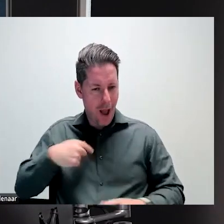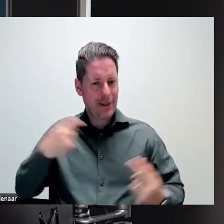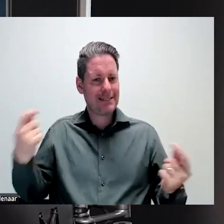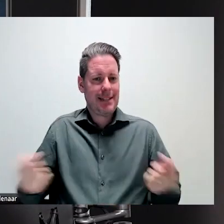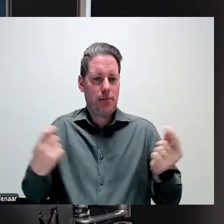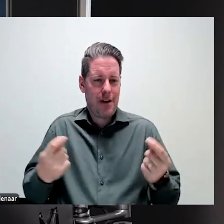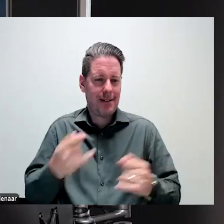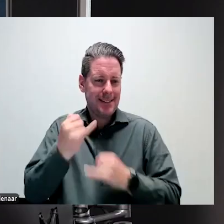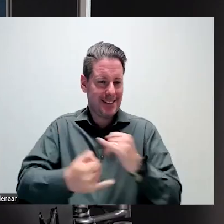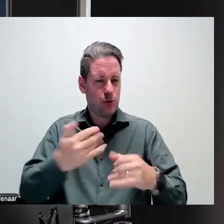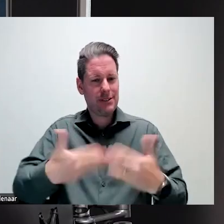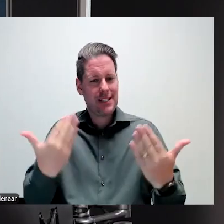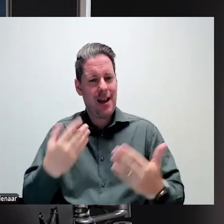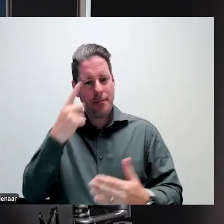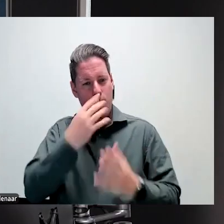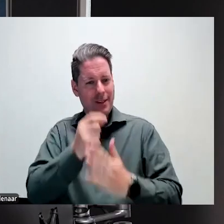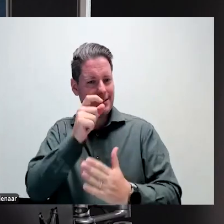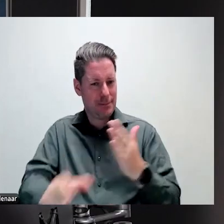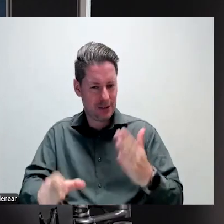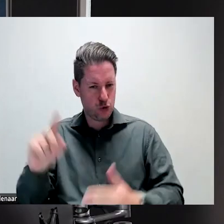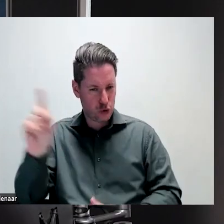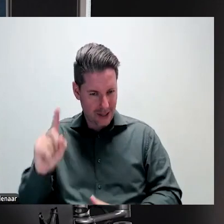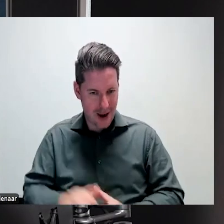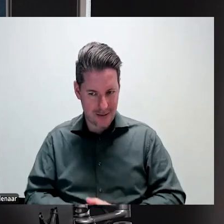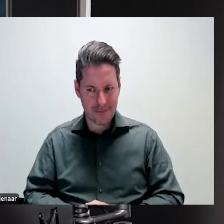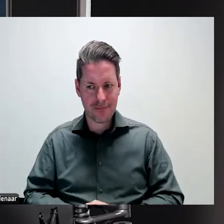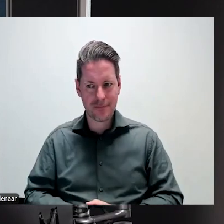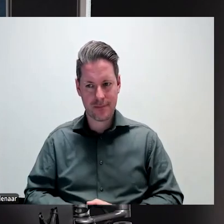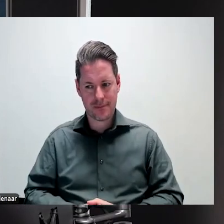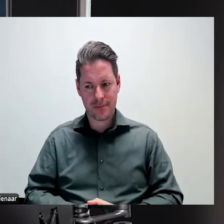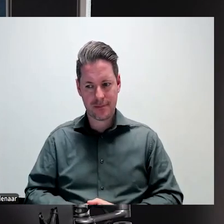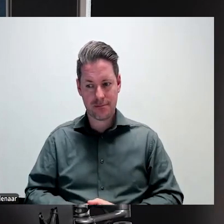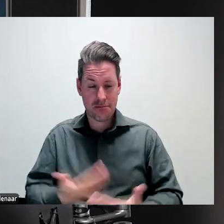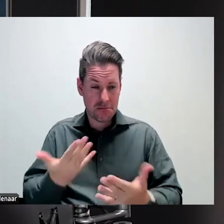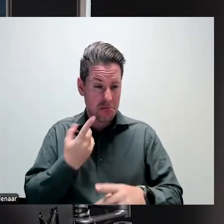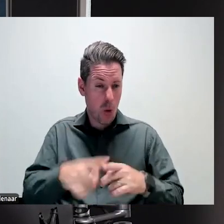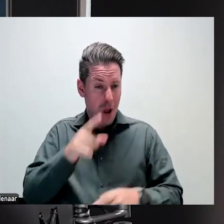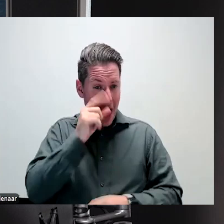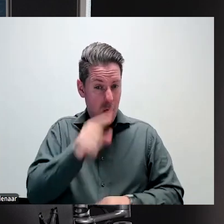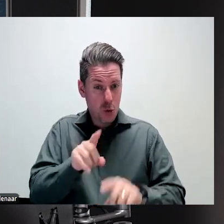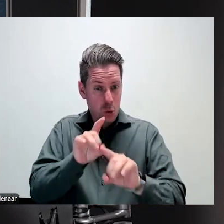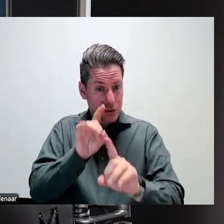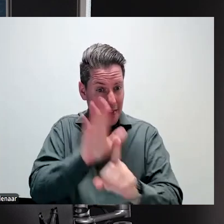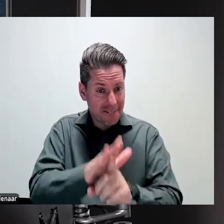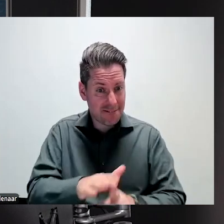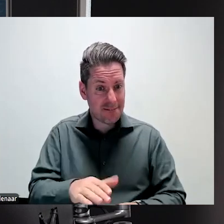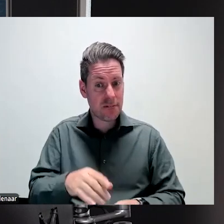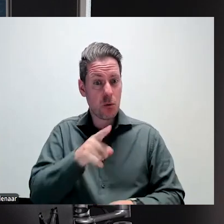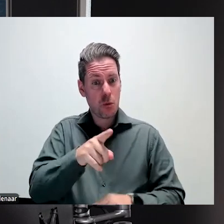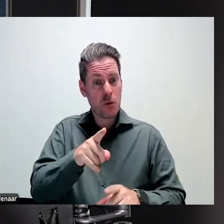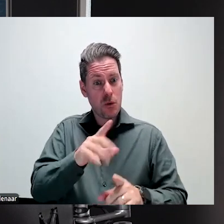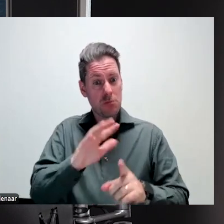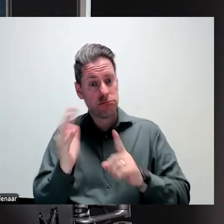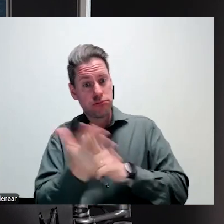with Disability. It's very likely that you and a lot of people you know have benefited by something that has changed